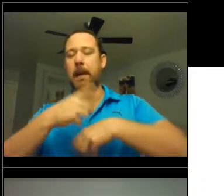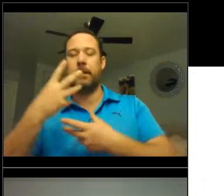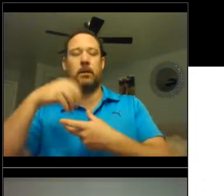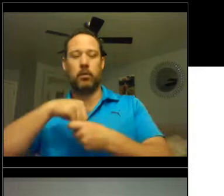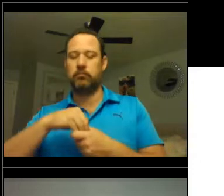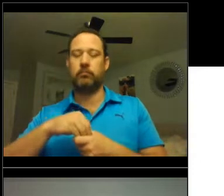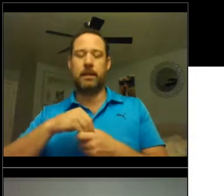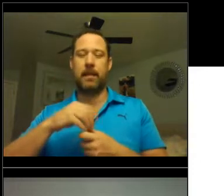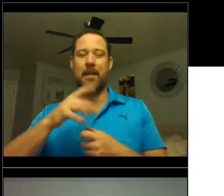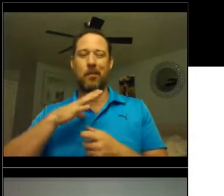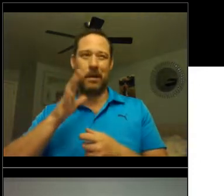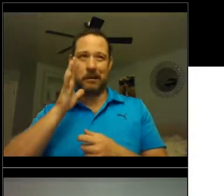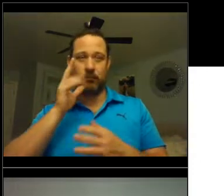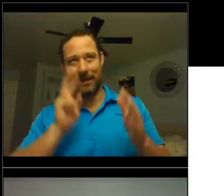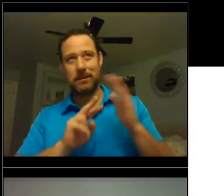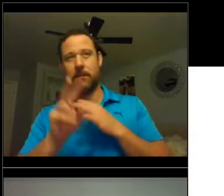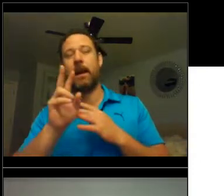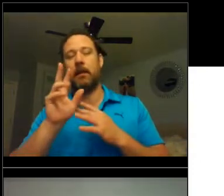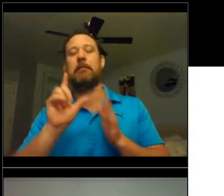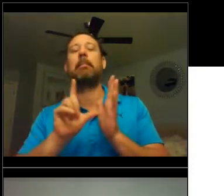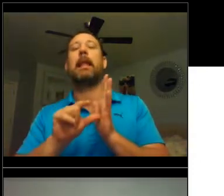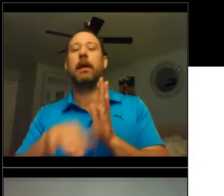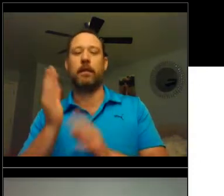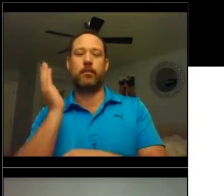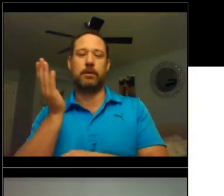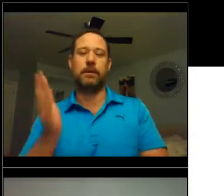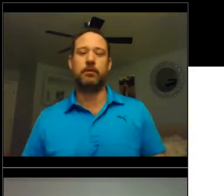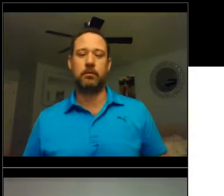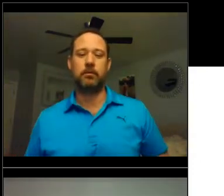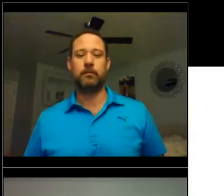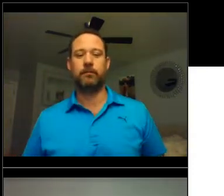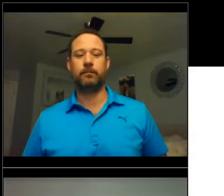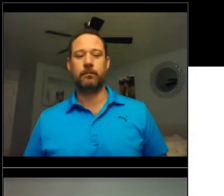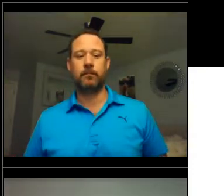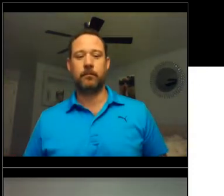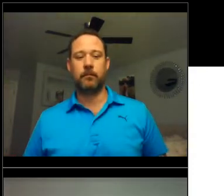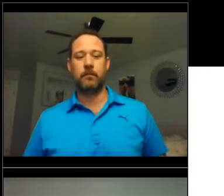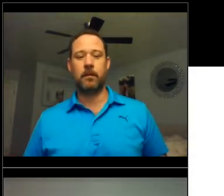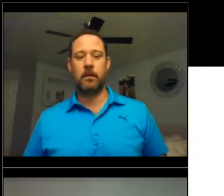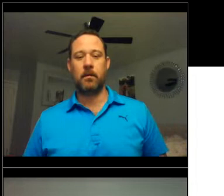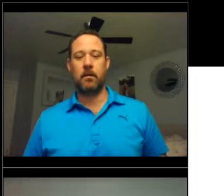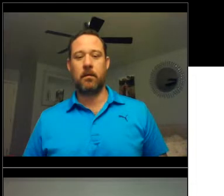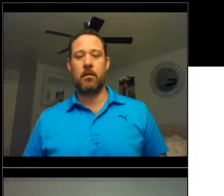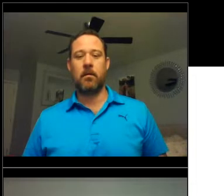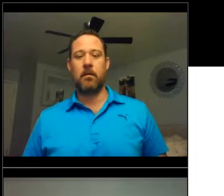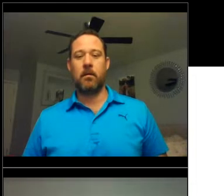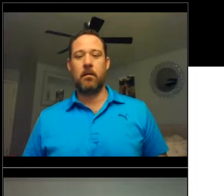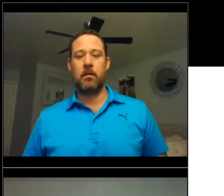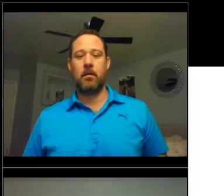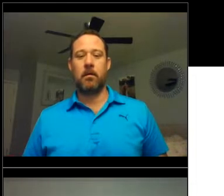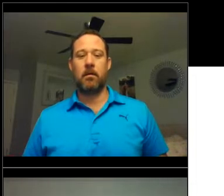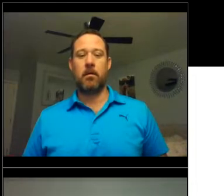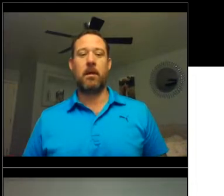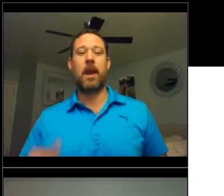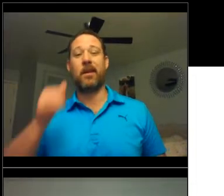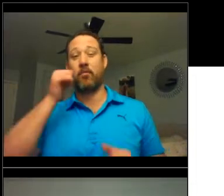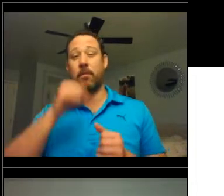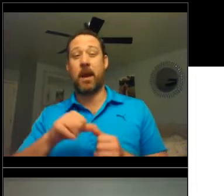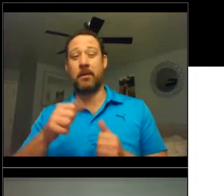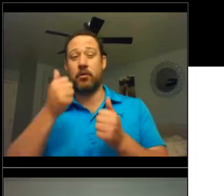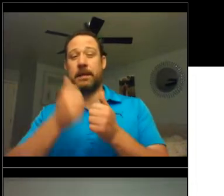anticipate later on in this presentation. And just as a reminder, each member must